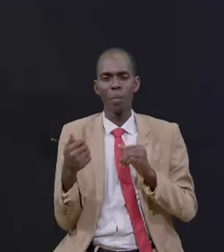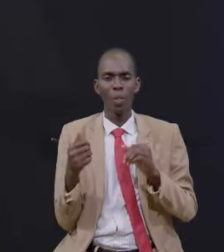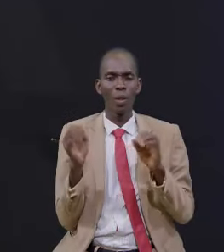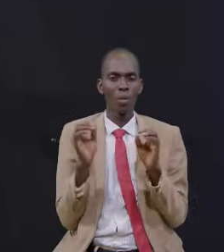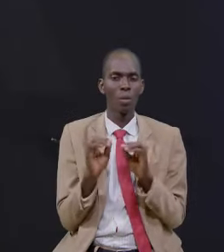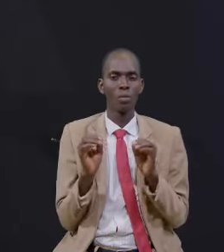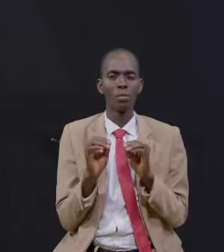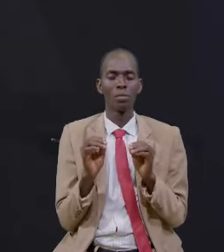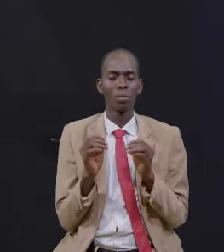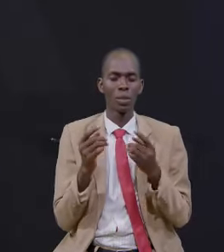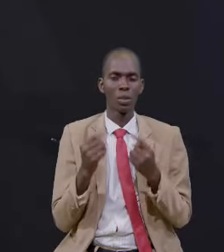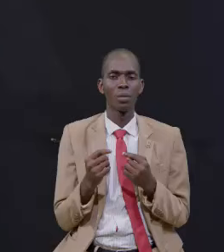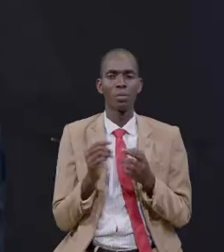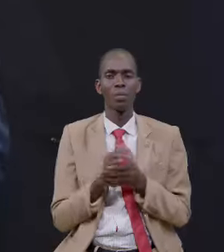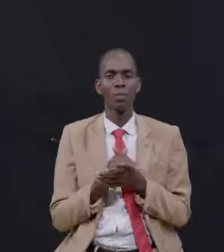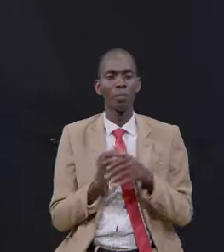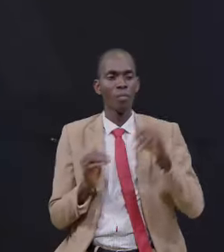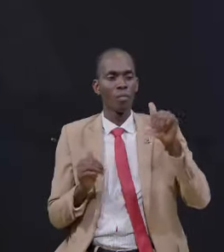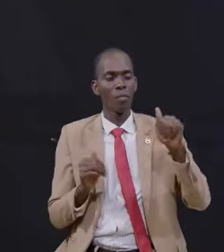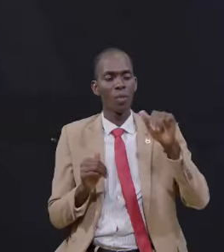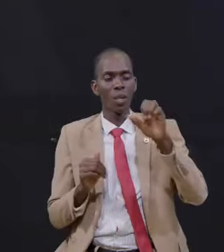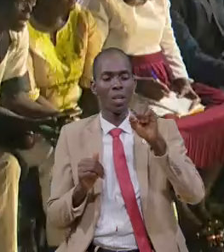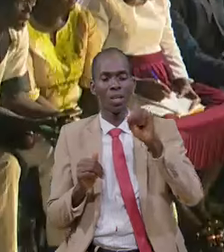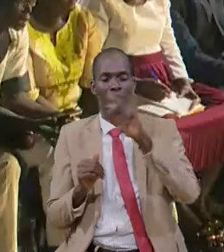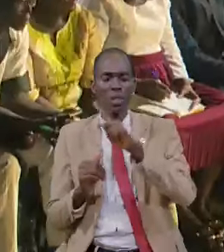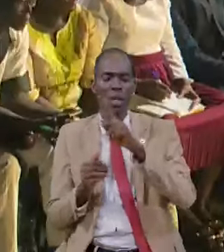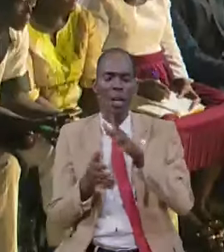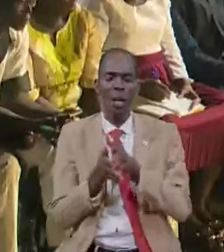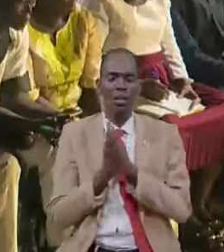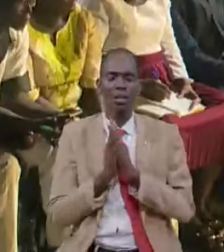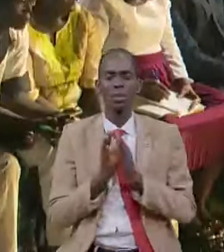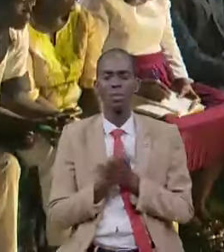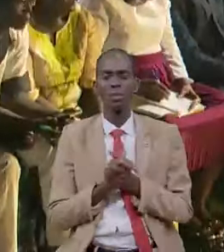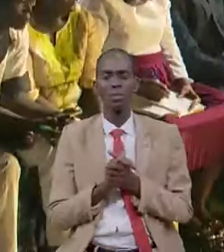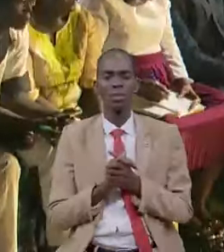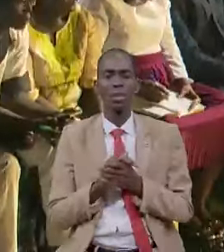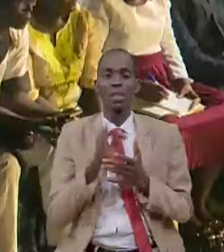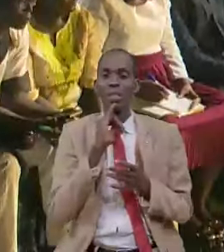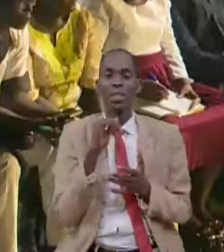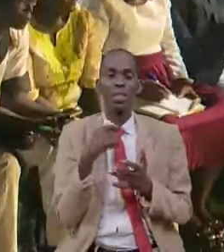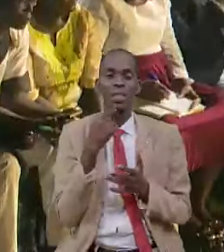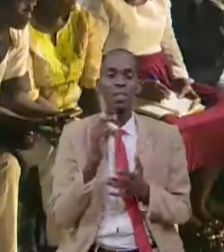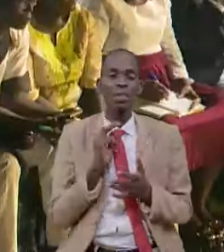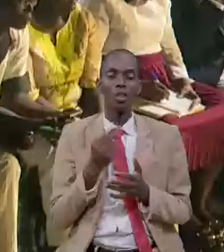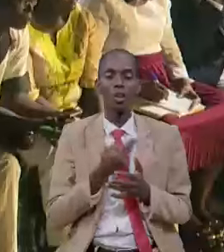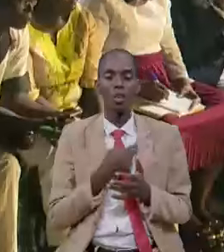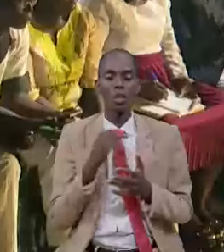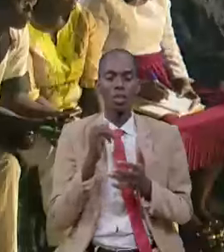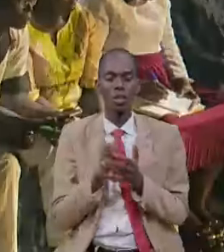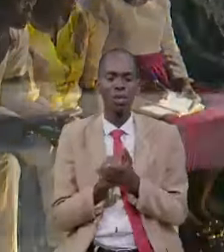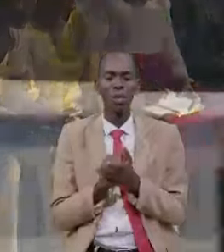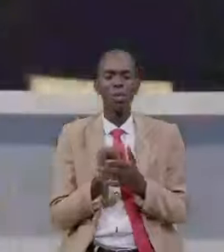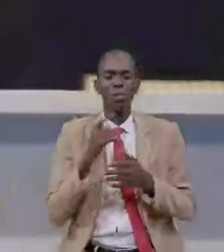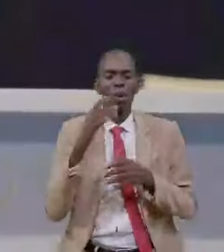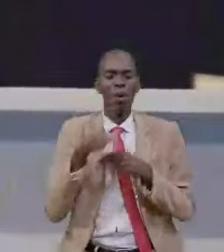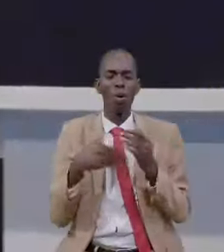A, S, K. What's that? Ask is telling us all you need to do tonight,